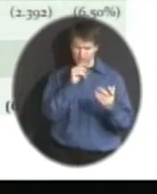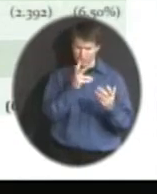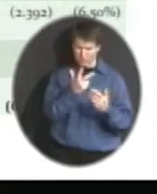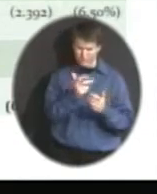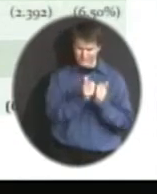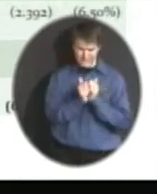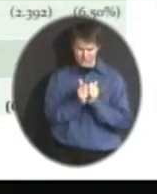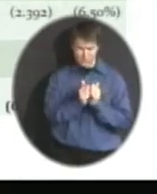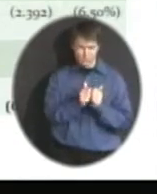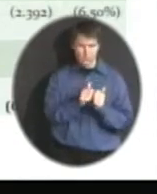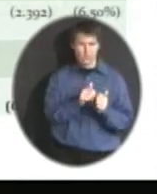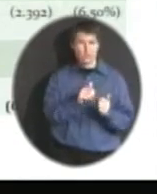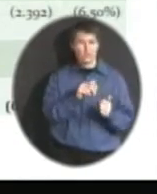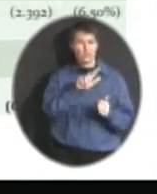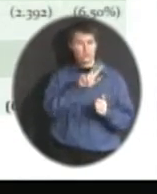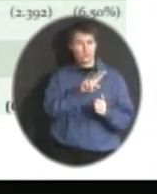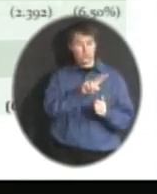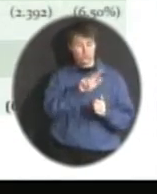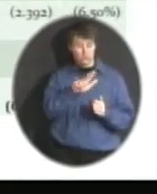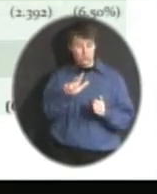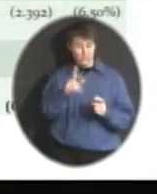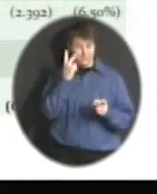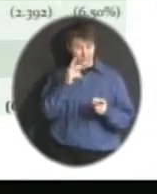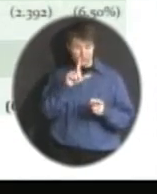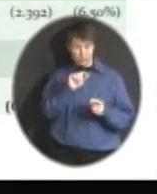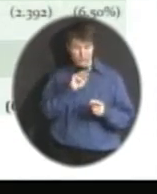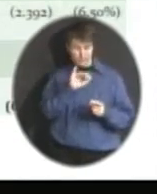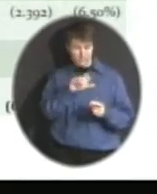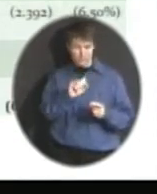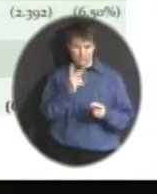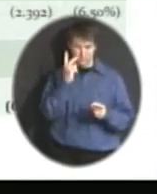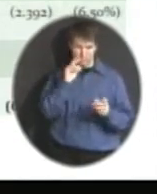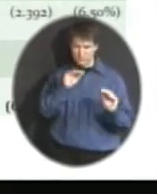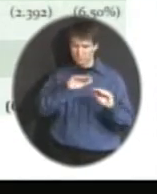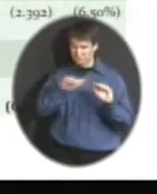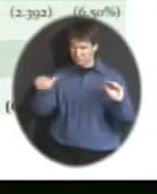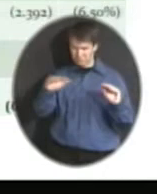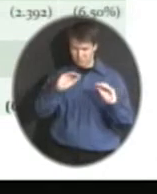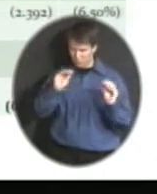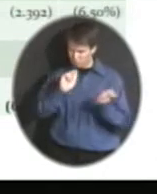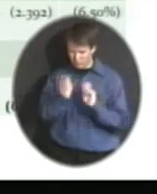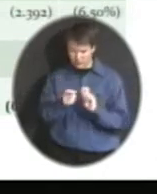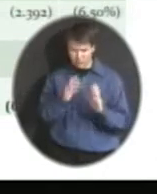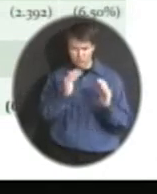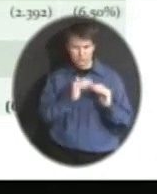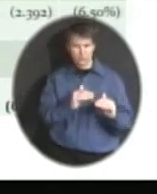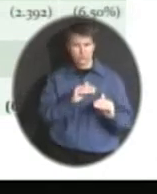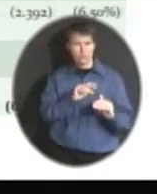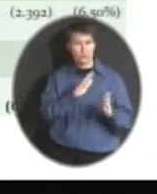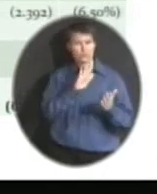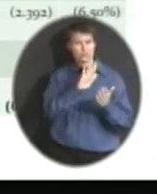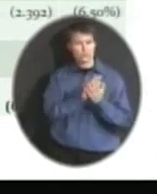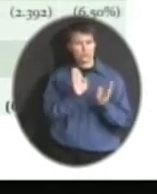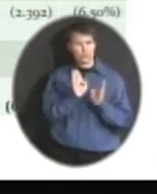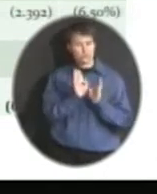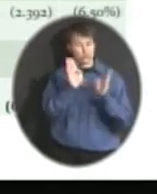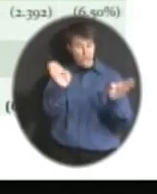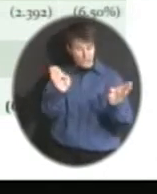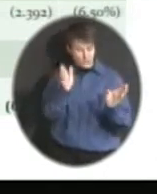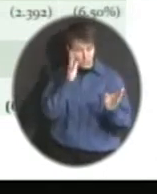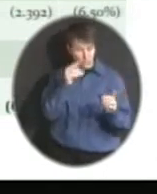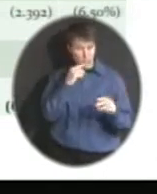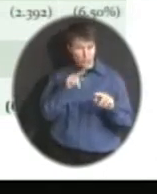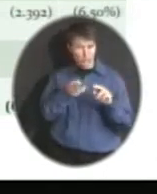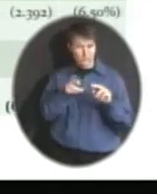Unified 233 line is that 20 mills. It'll show no change. 233 school gen will show a decrease